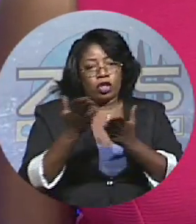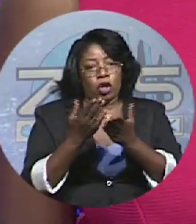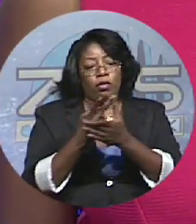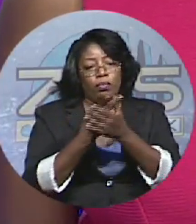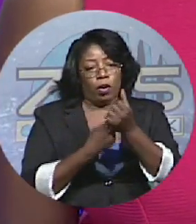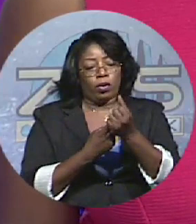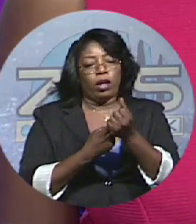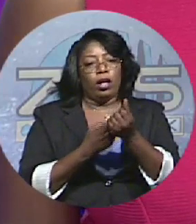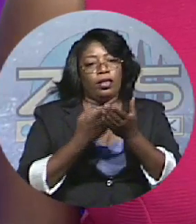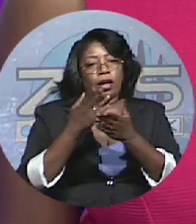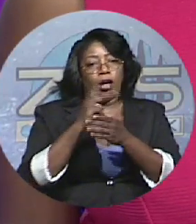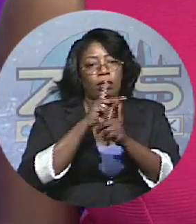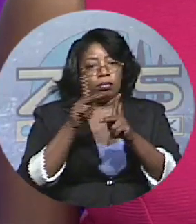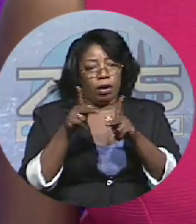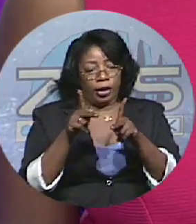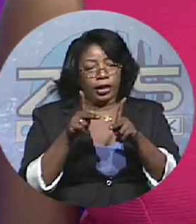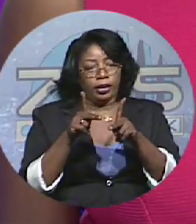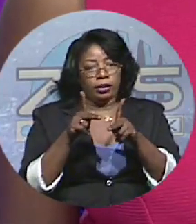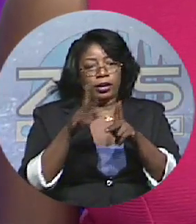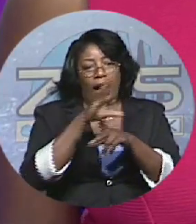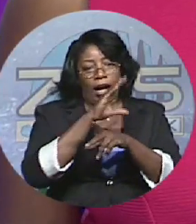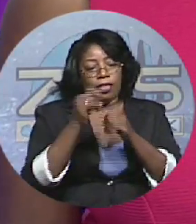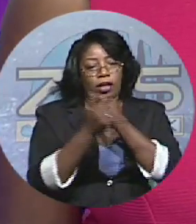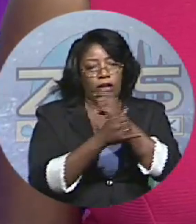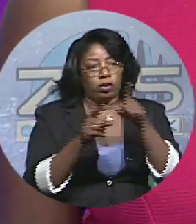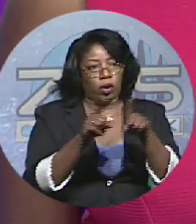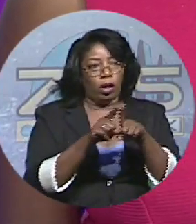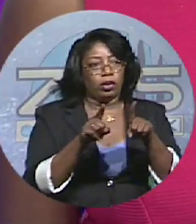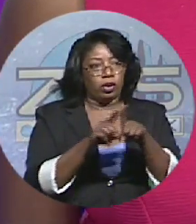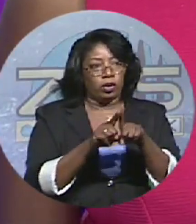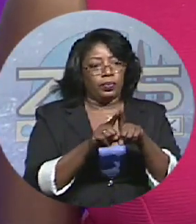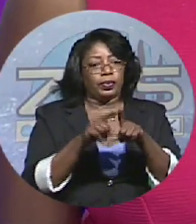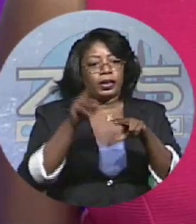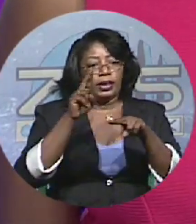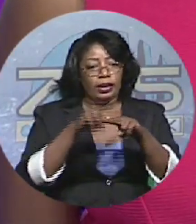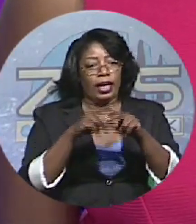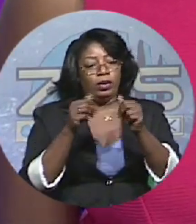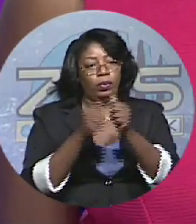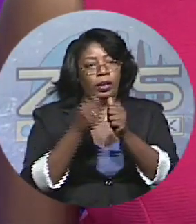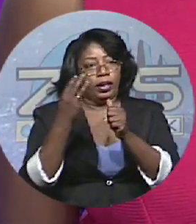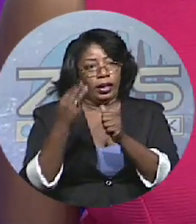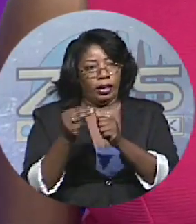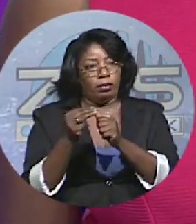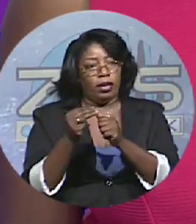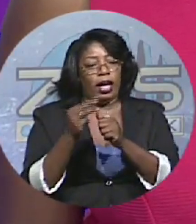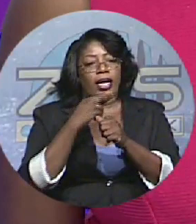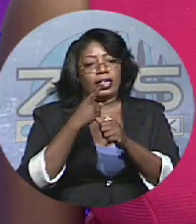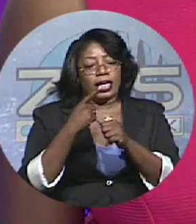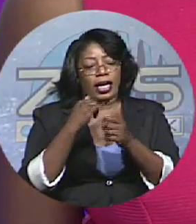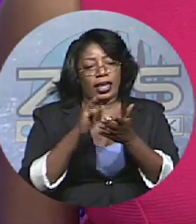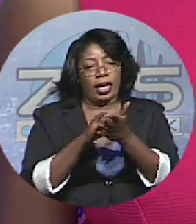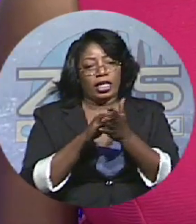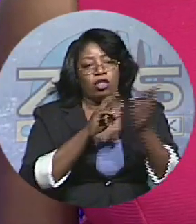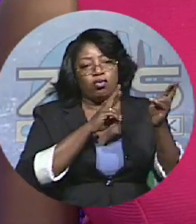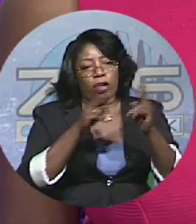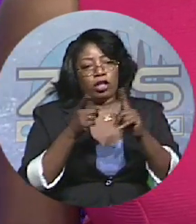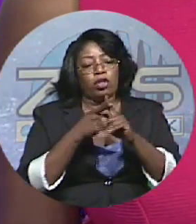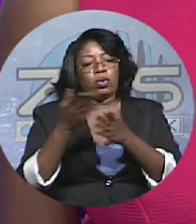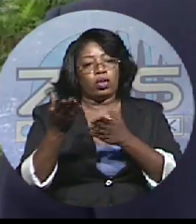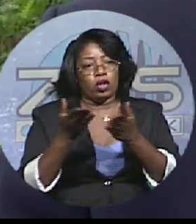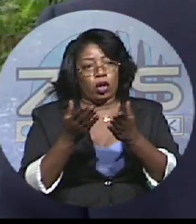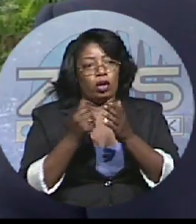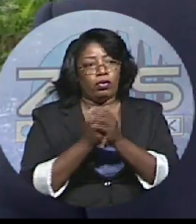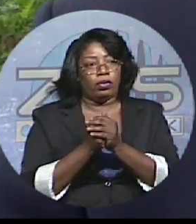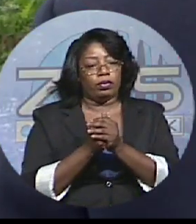and country very well. Well, our Jared Hicks sat down with the Queen's Counsel today, who says he's ready to serve.